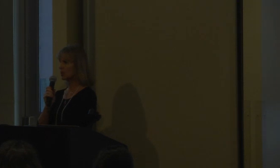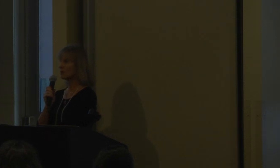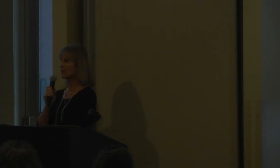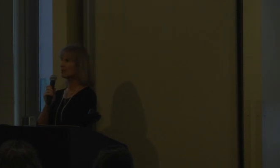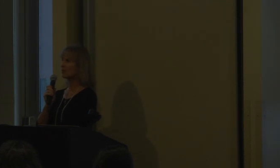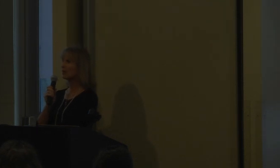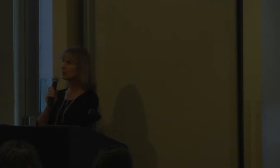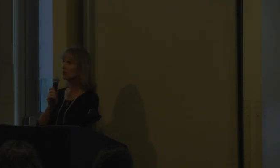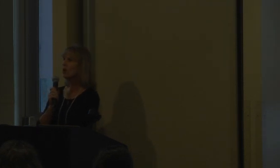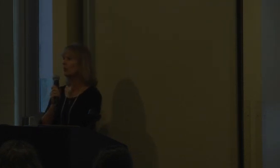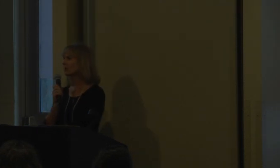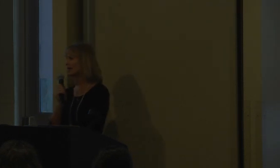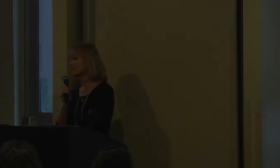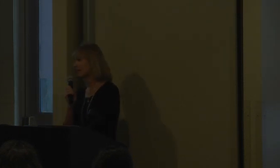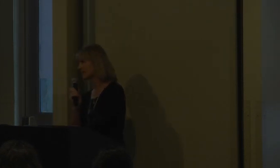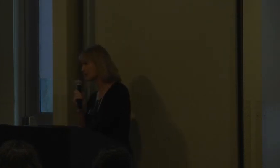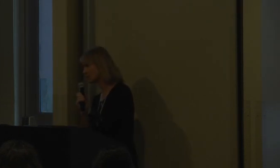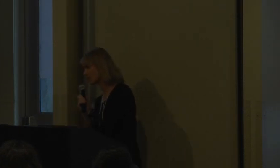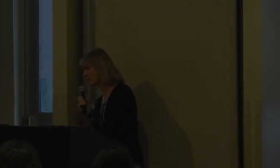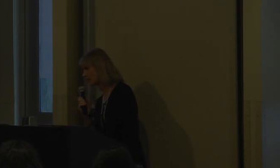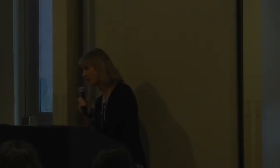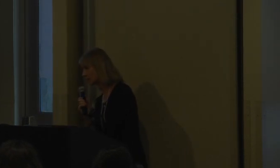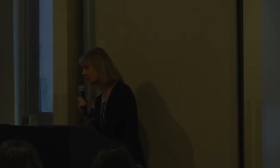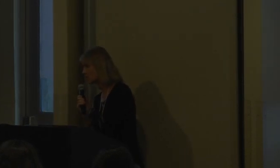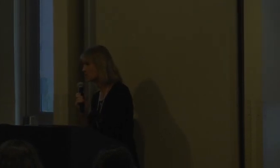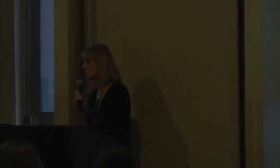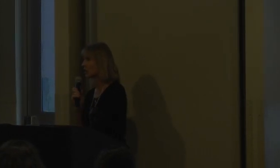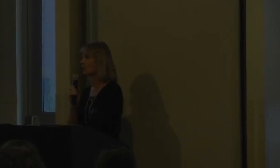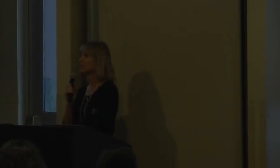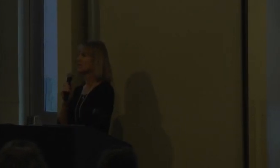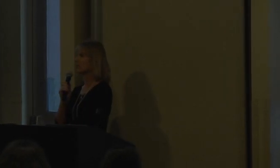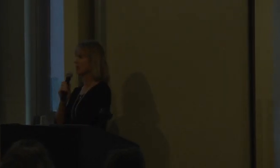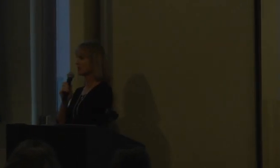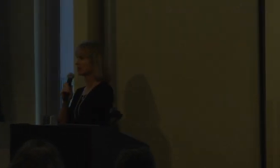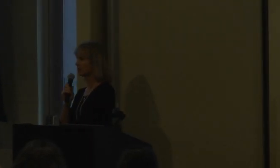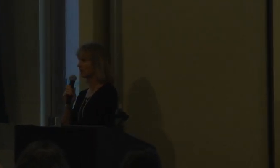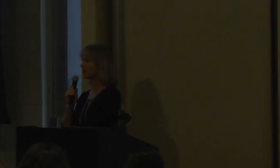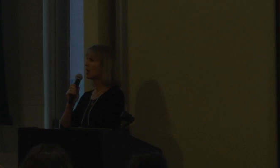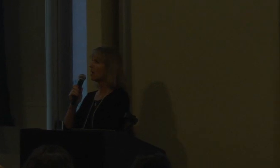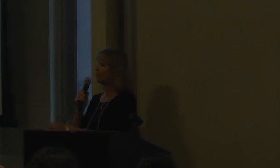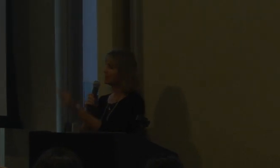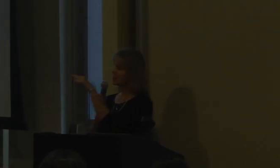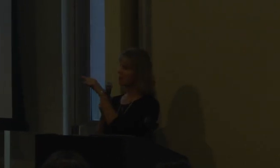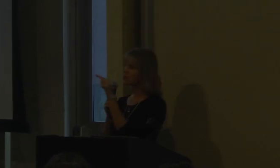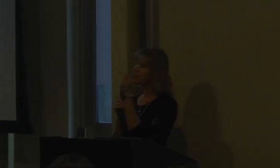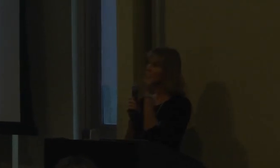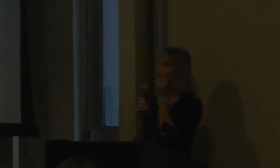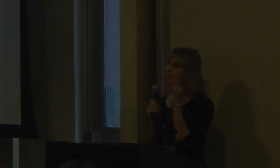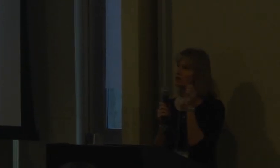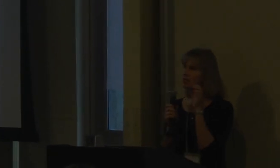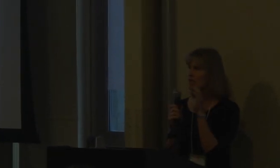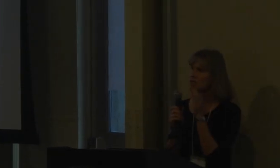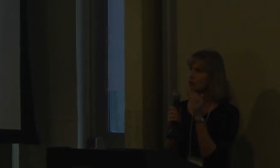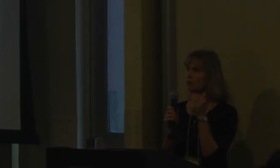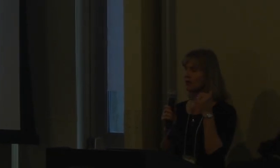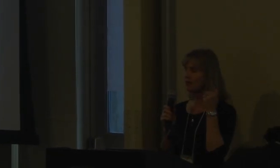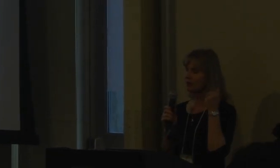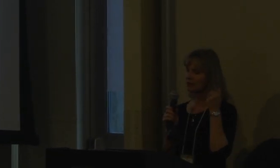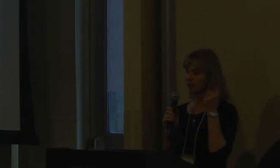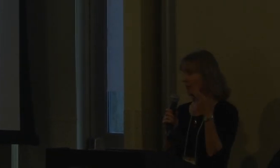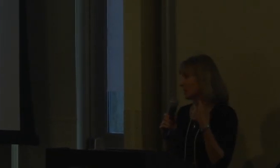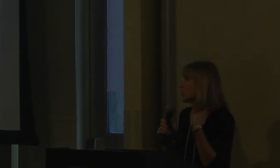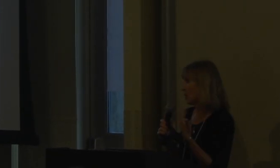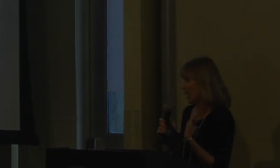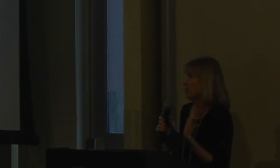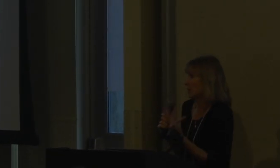N400 response, but it's weaker. We only had 10 subjects in that condition, so it didn't come out significant, but it's there. So the suggestion would be